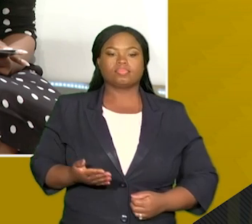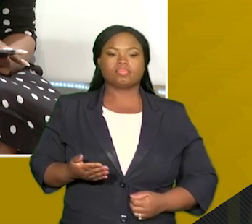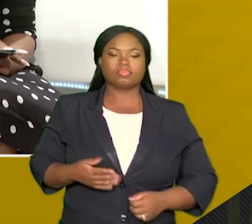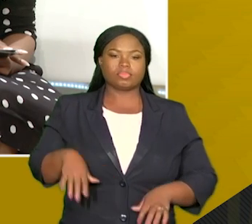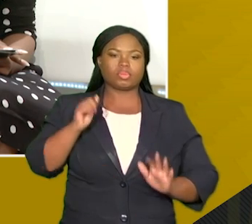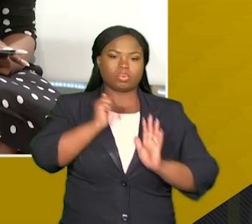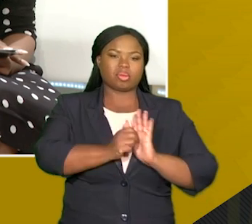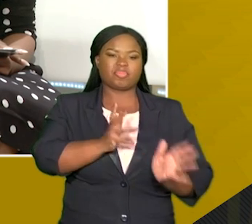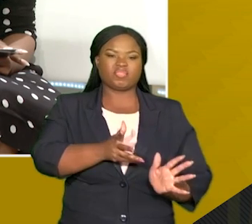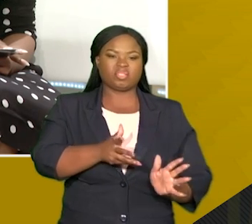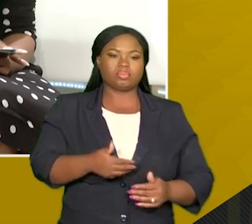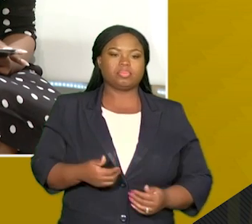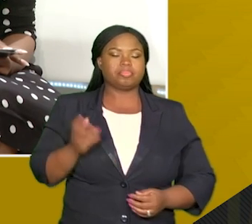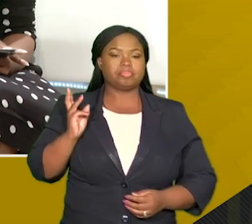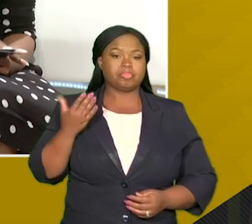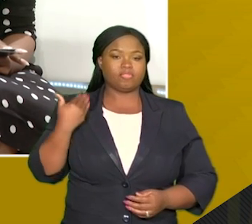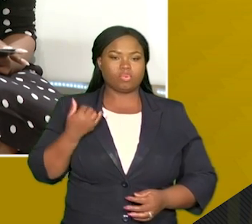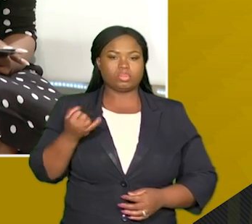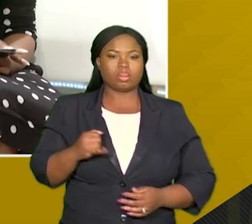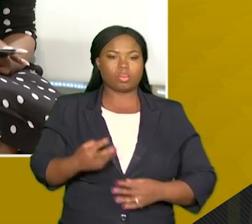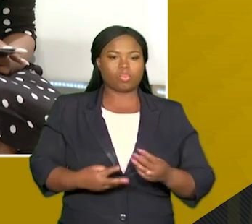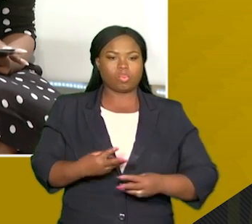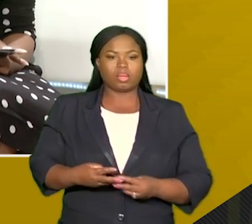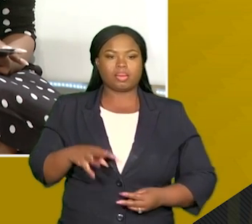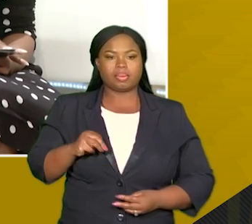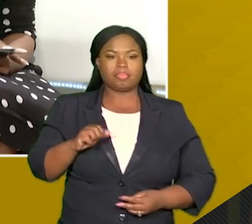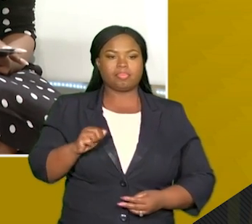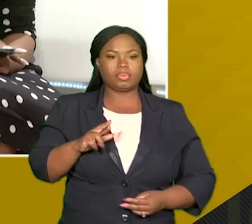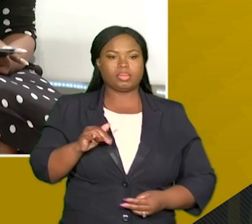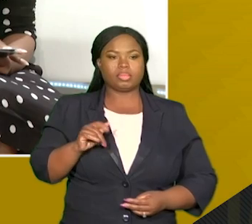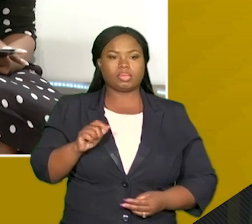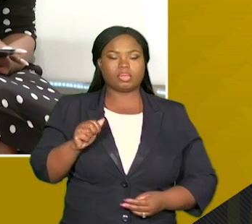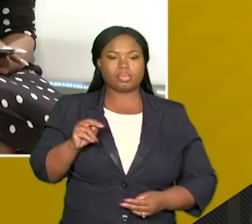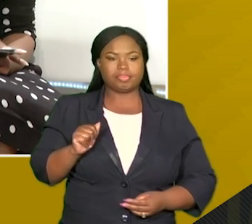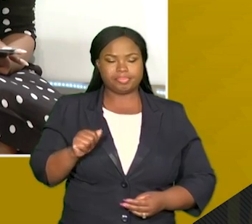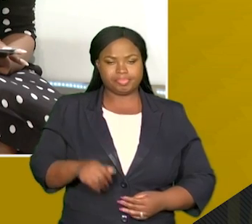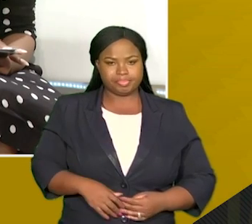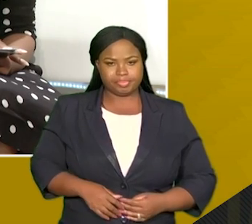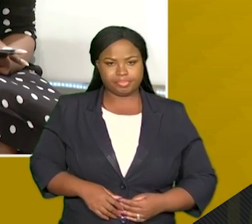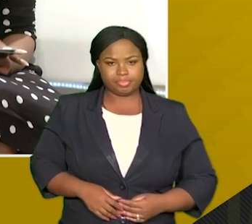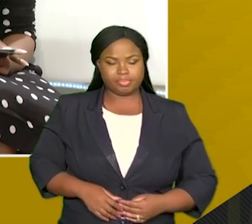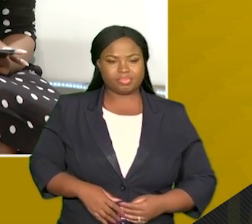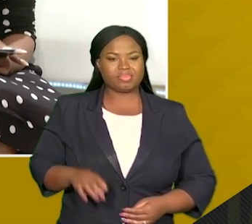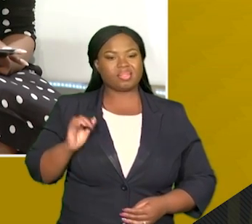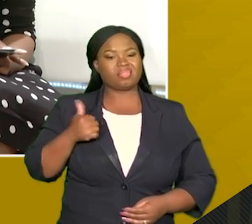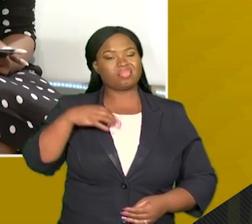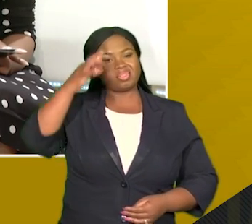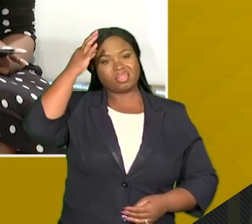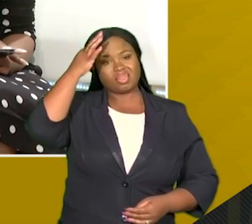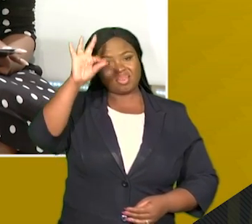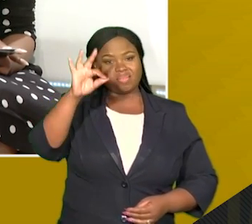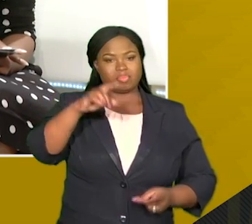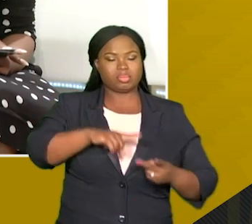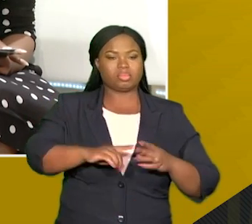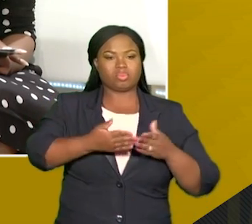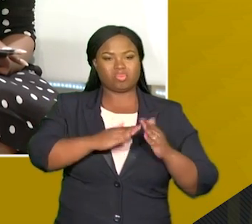murdered. On line of duty during the Marikana. Yes, and what the government and the community